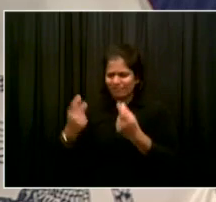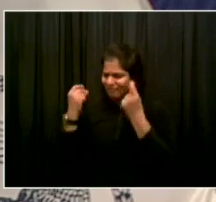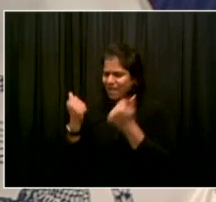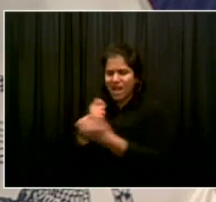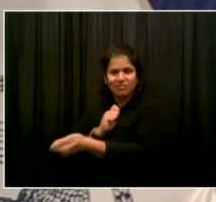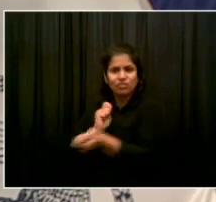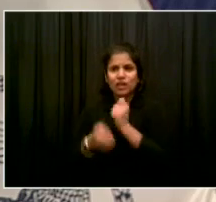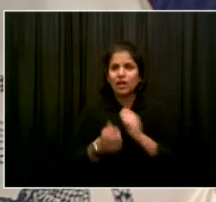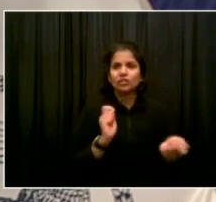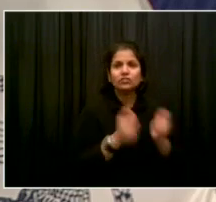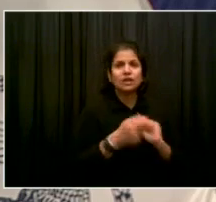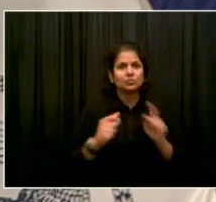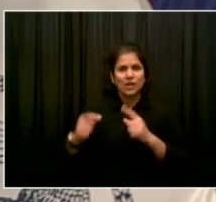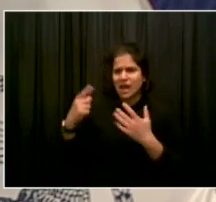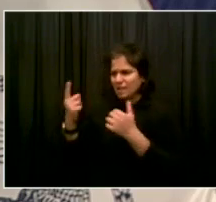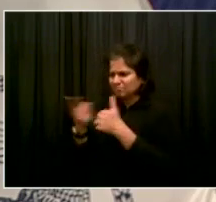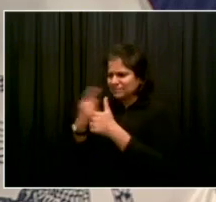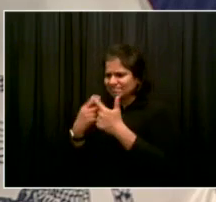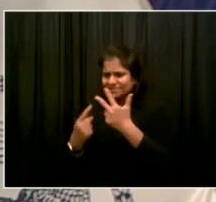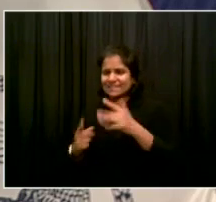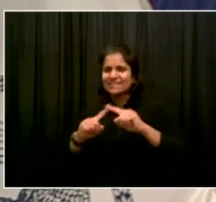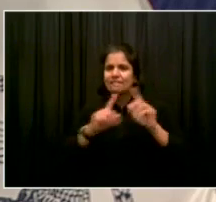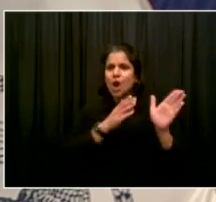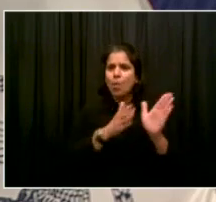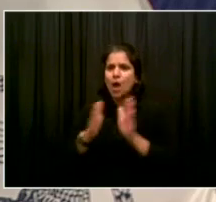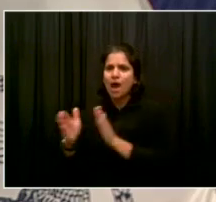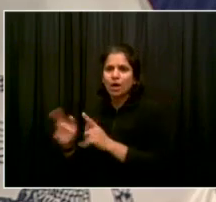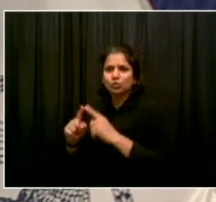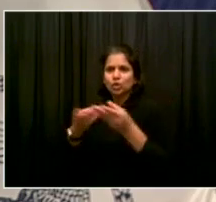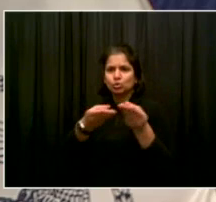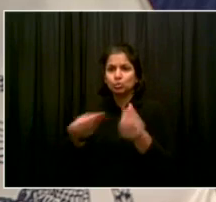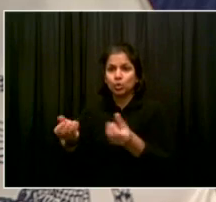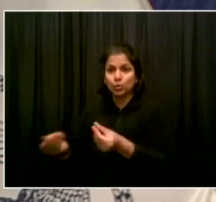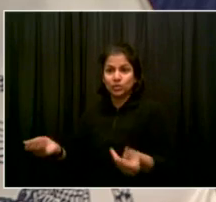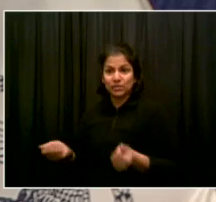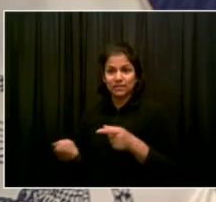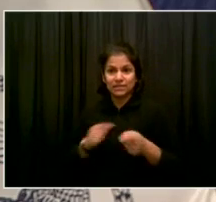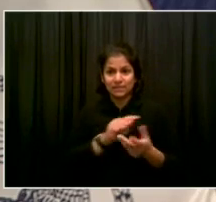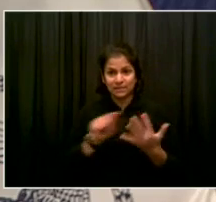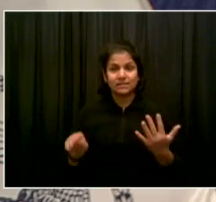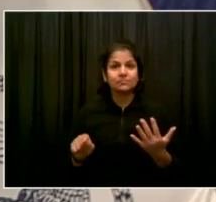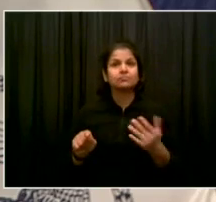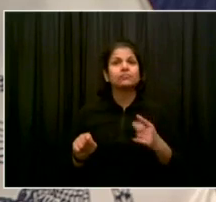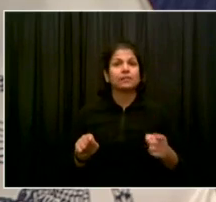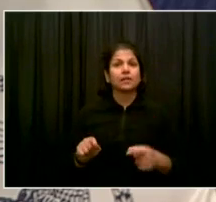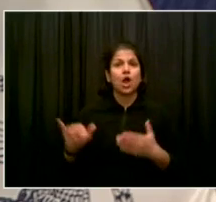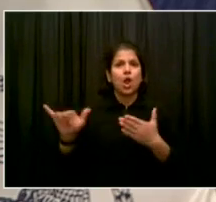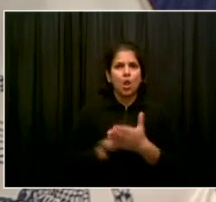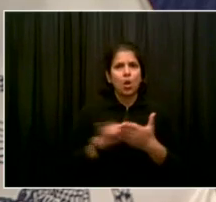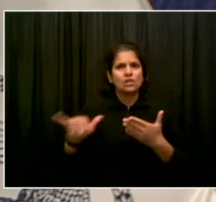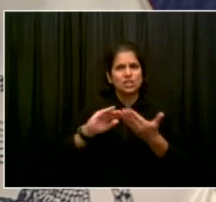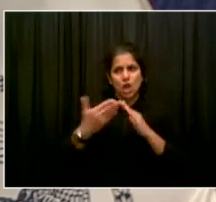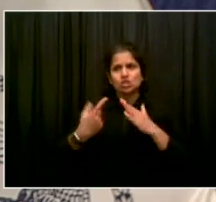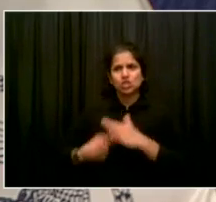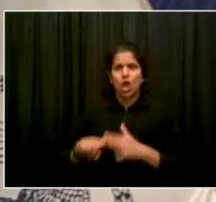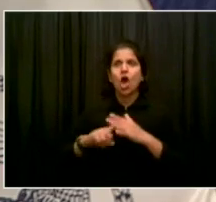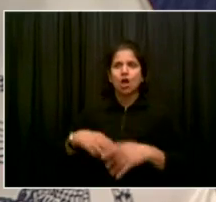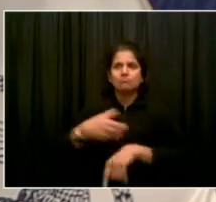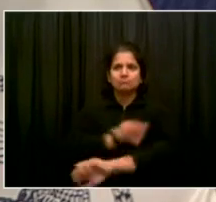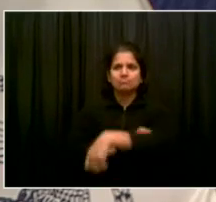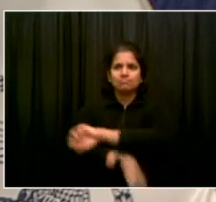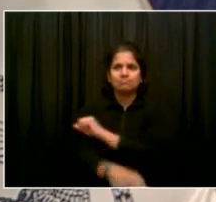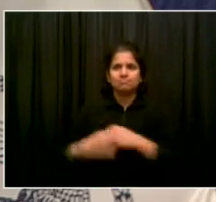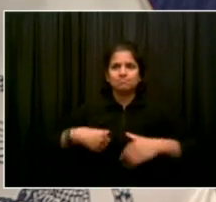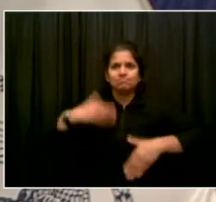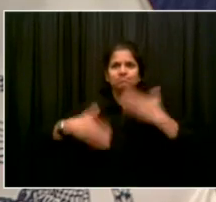message. So I want to see the kinds of things that we've done here in New York City extended all over the state, and I want to see a lot